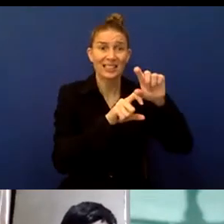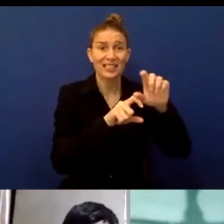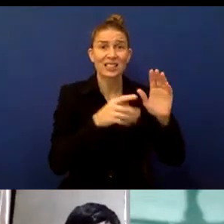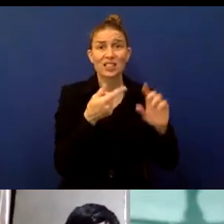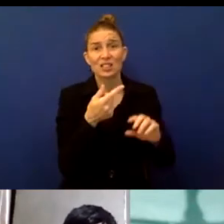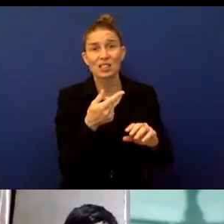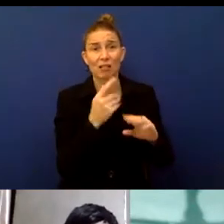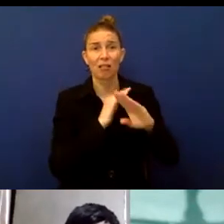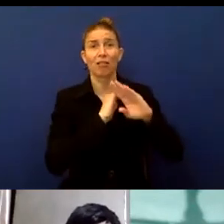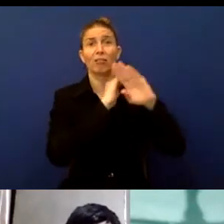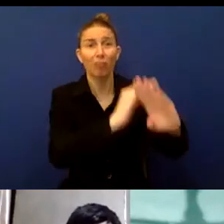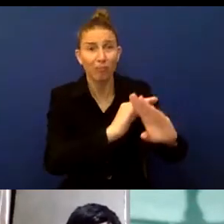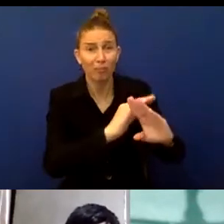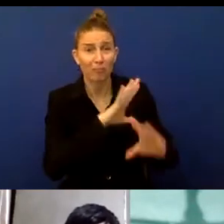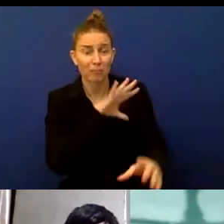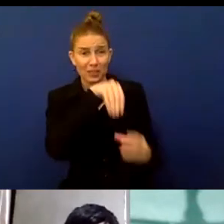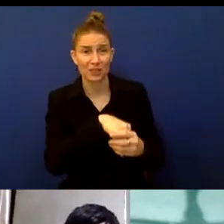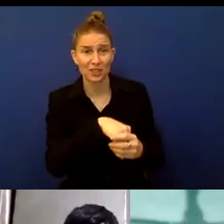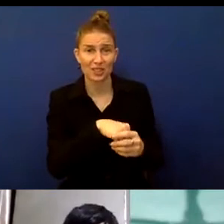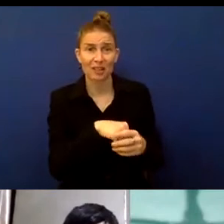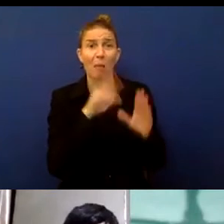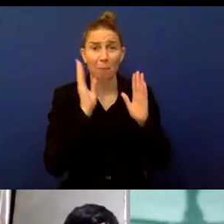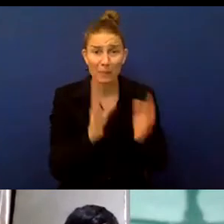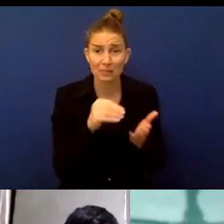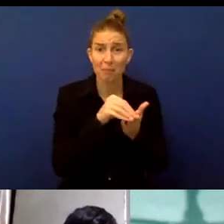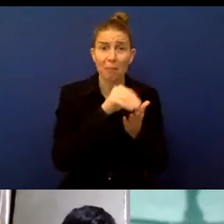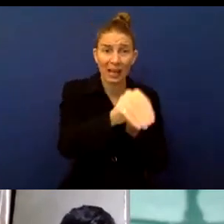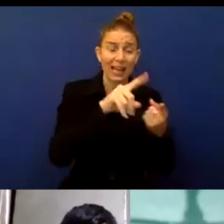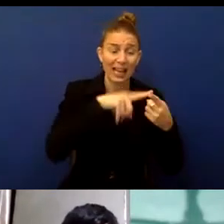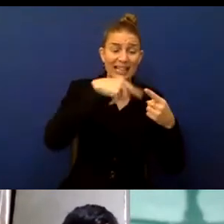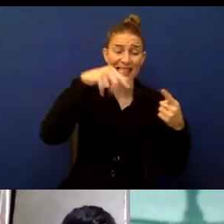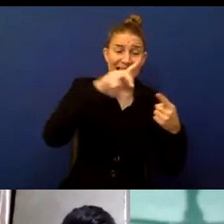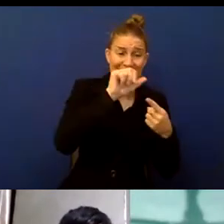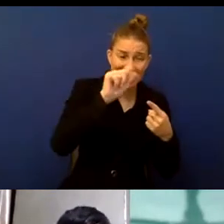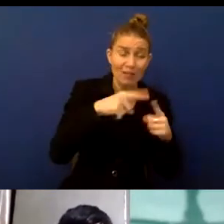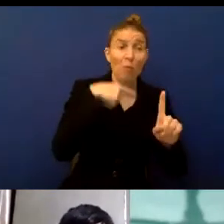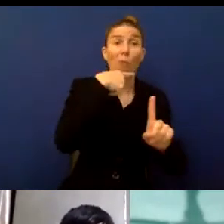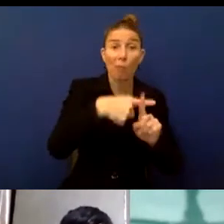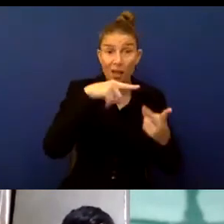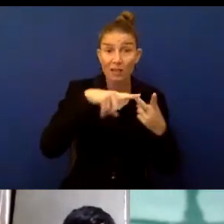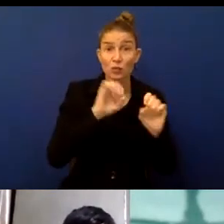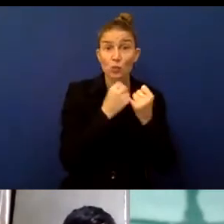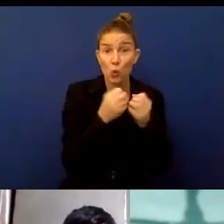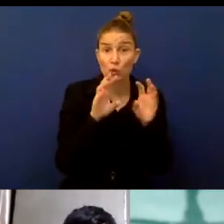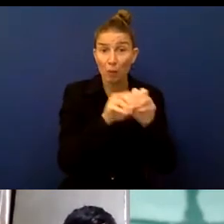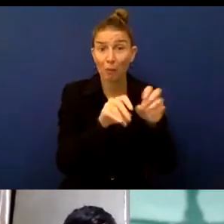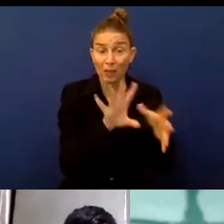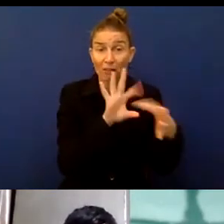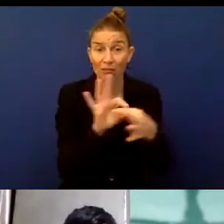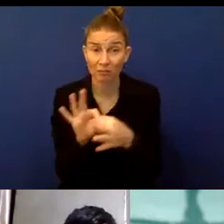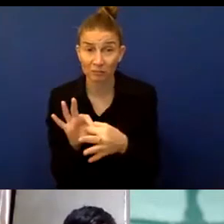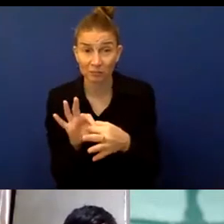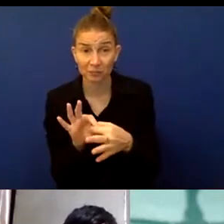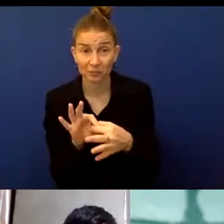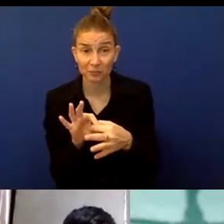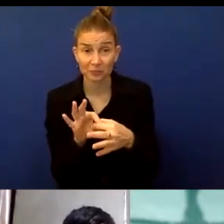limits participation, and as a result, denies persons with disabilities and others from effective participation in issues that